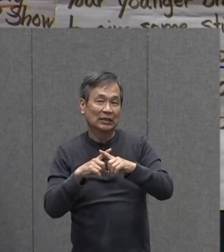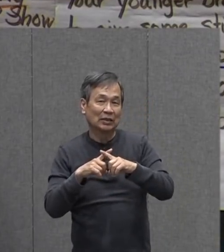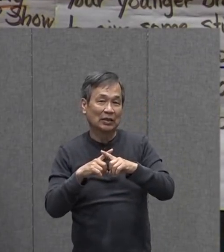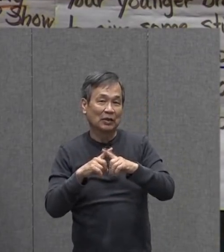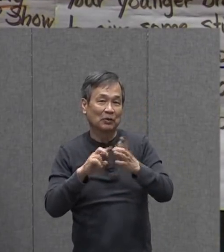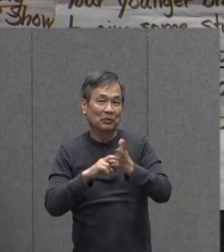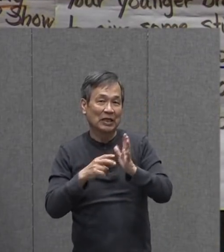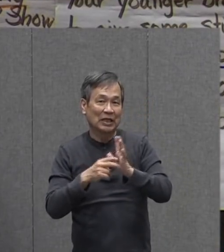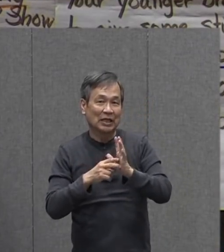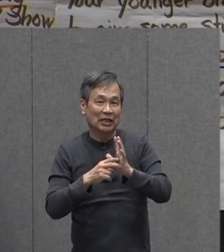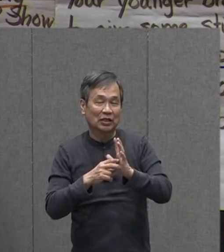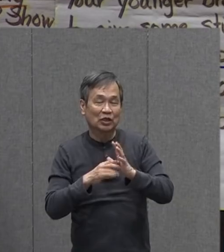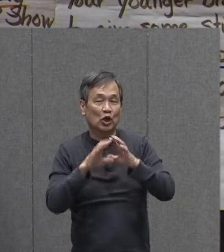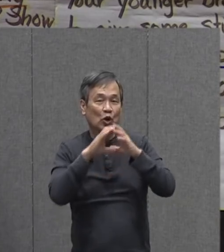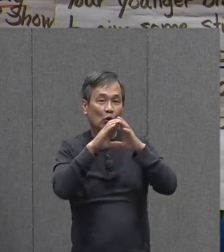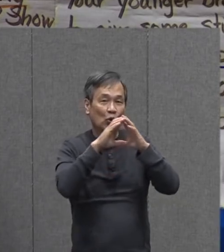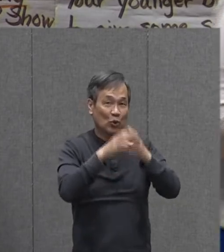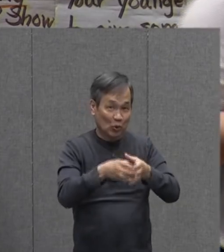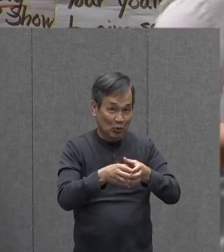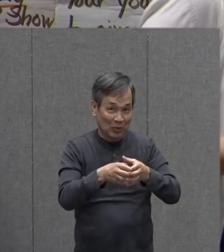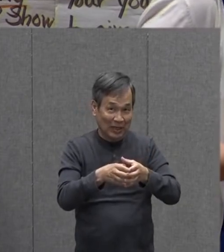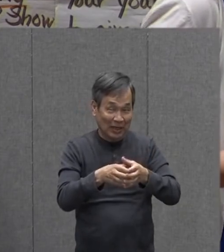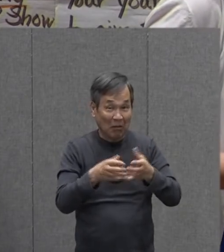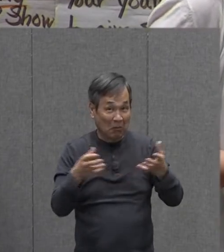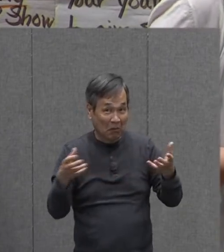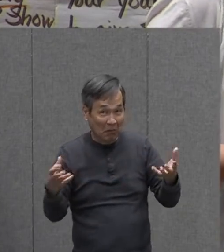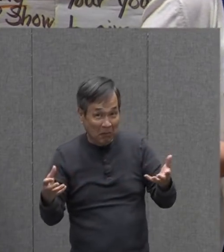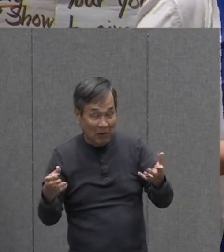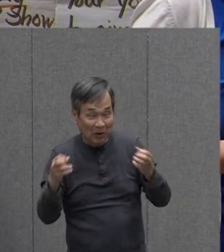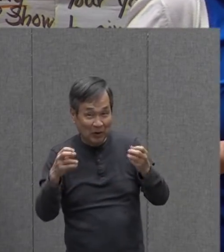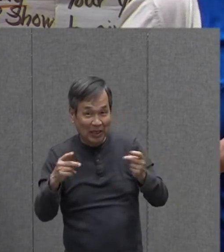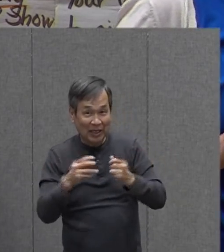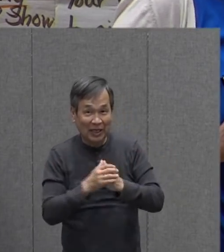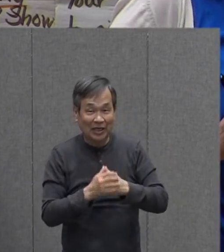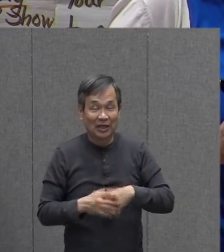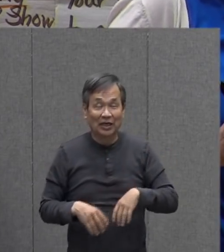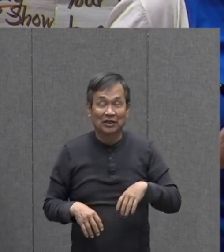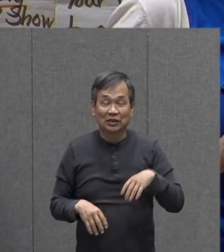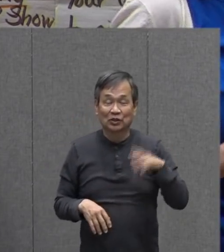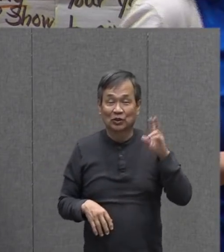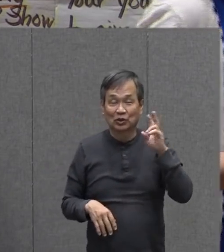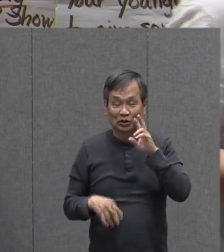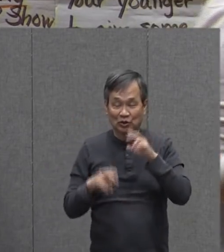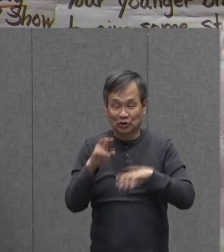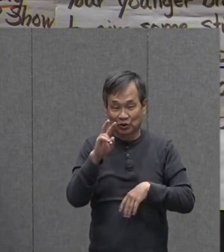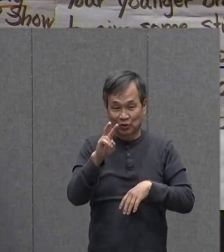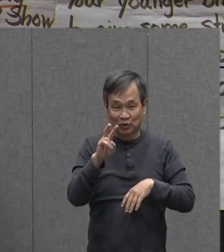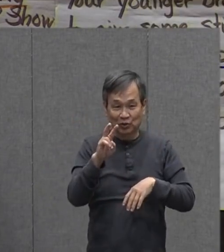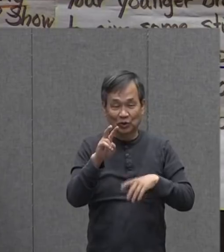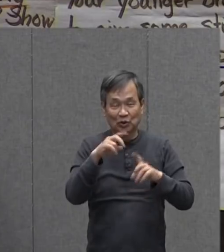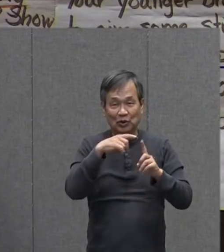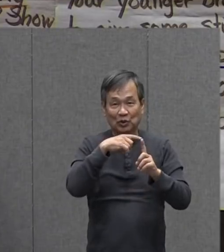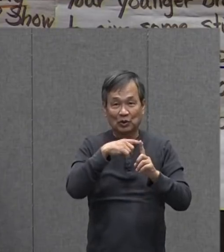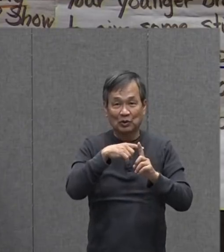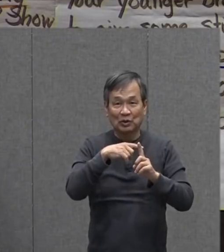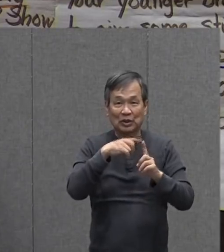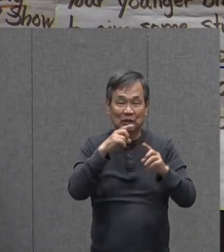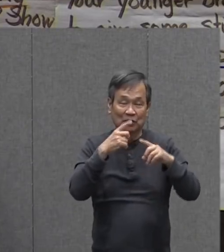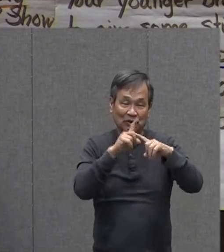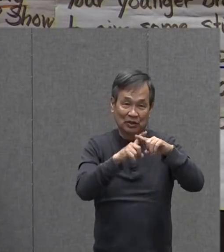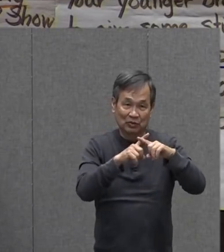You can say hamburger style if that works for you. And then you're going to do it again. Fold it in half again. So this way you